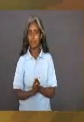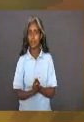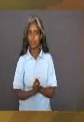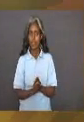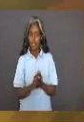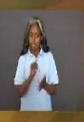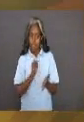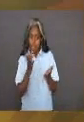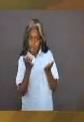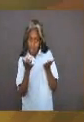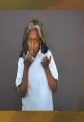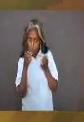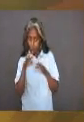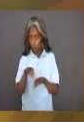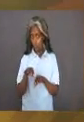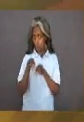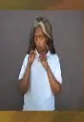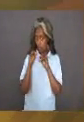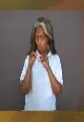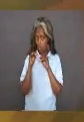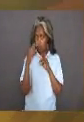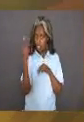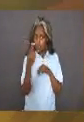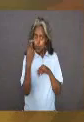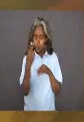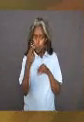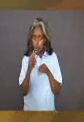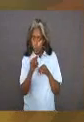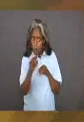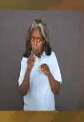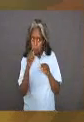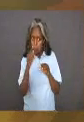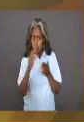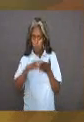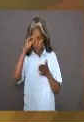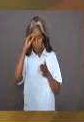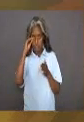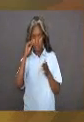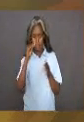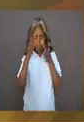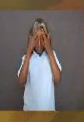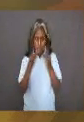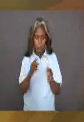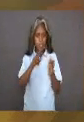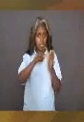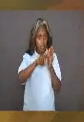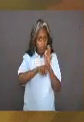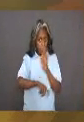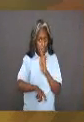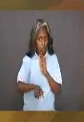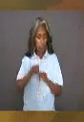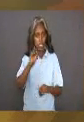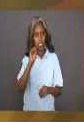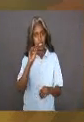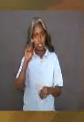I would like you, students, to use what you have learned to determine the values of